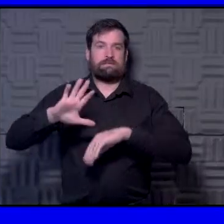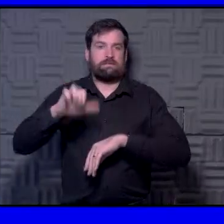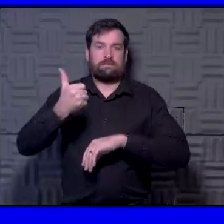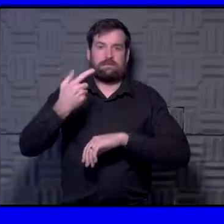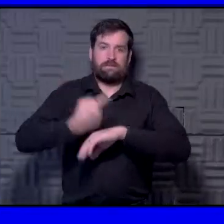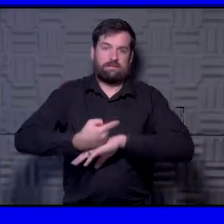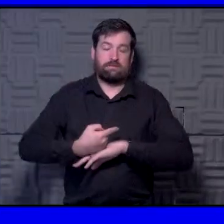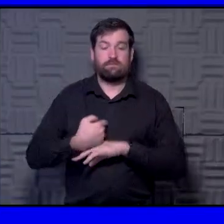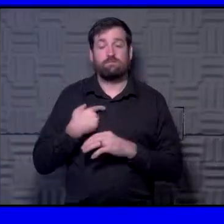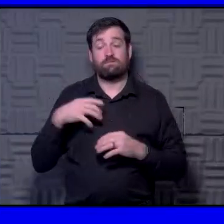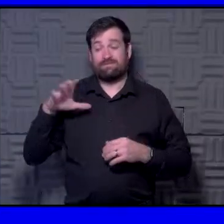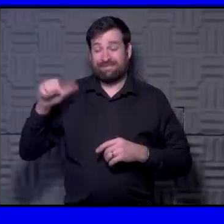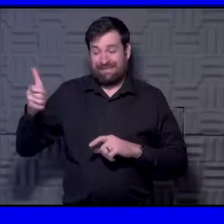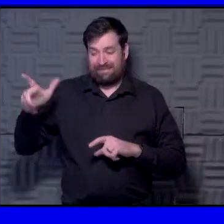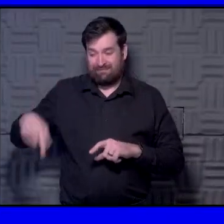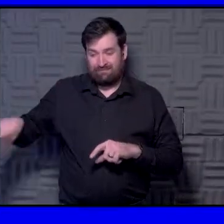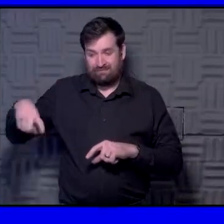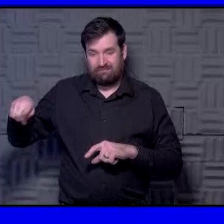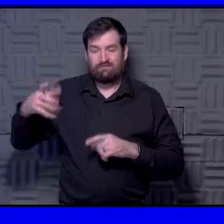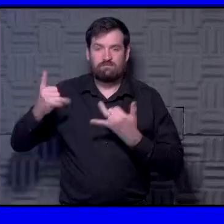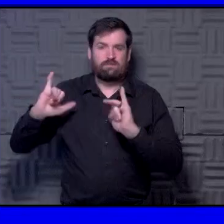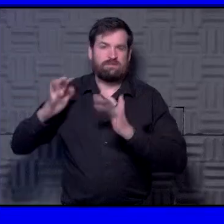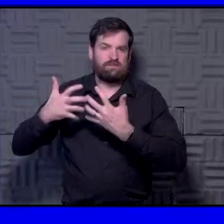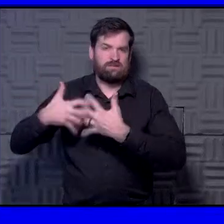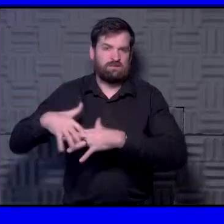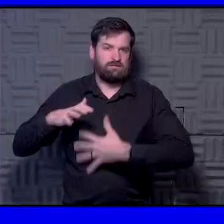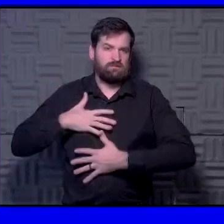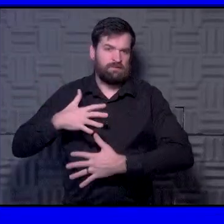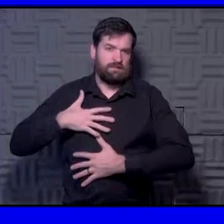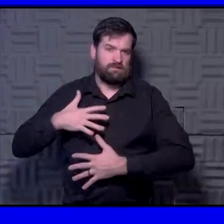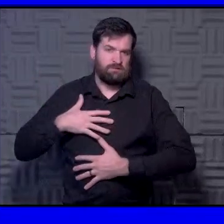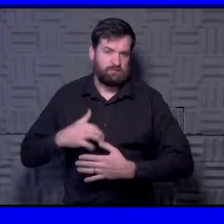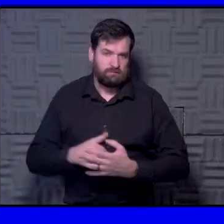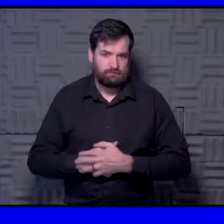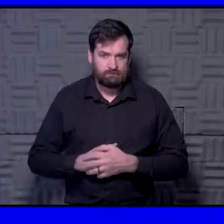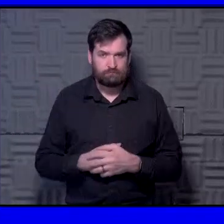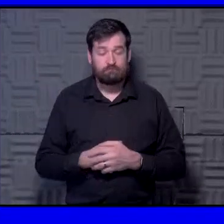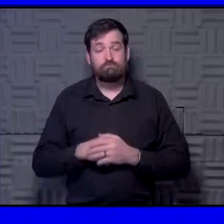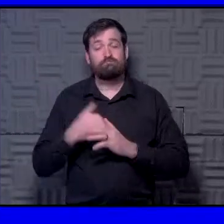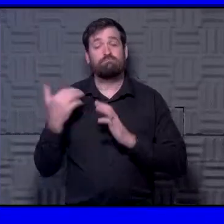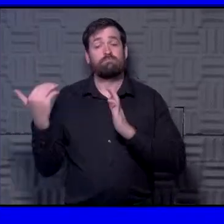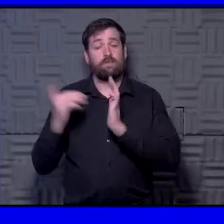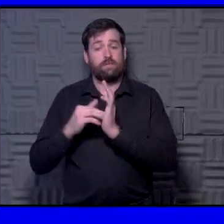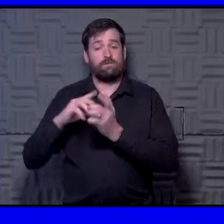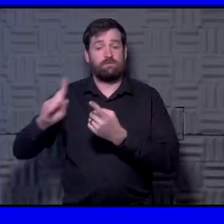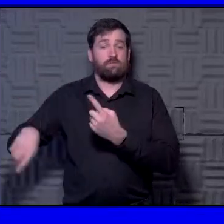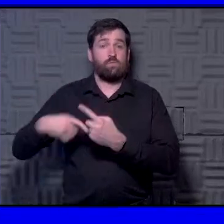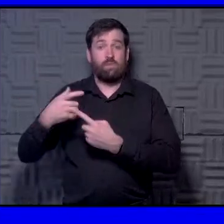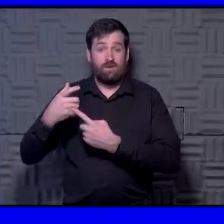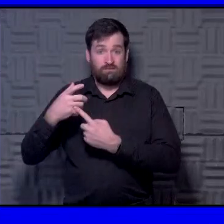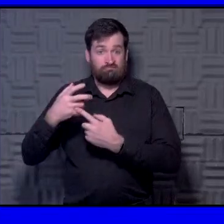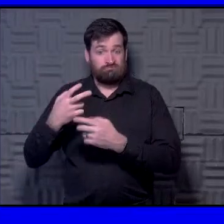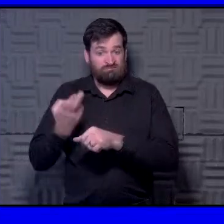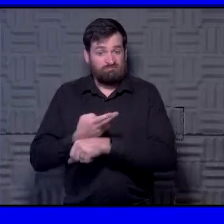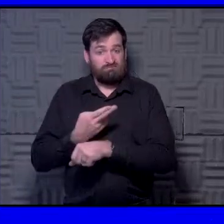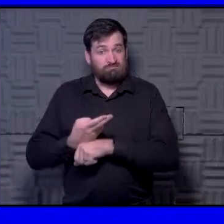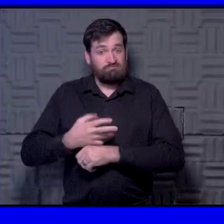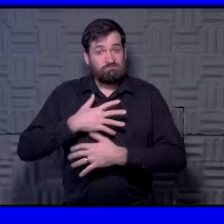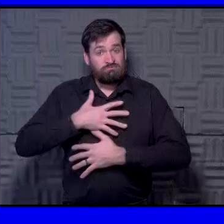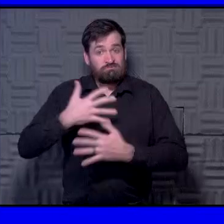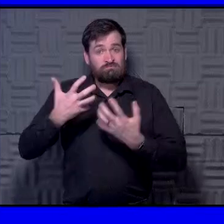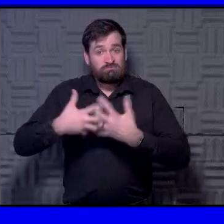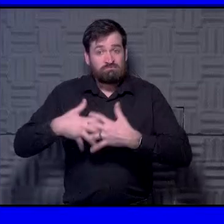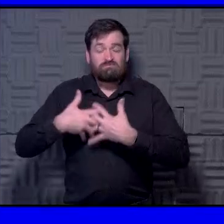more. And then 10 of those in that recovery period still on the ventilator. So again, once you do get on the ventilator, it is difficult to come